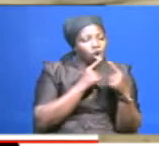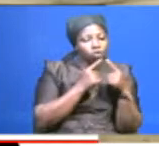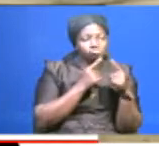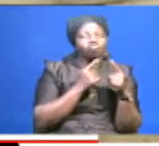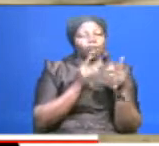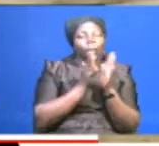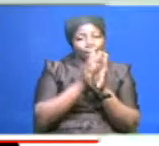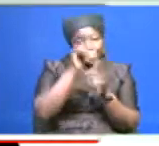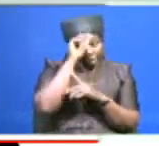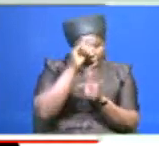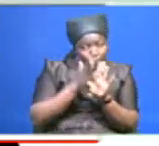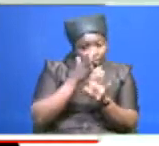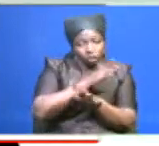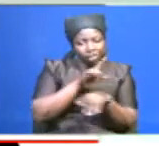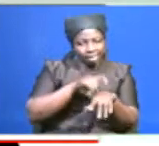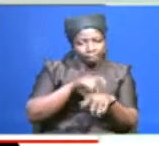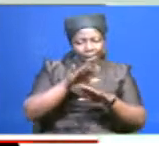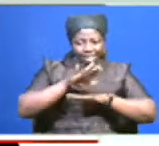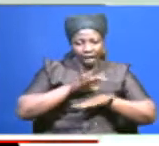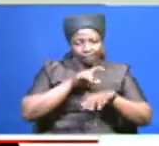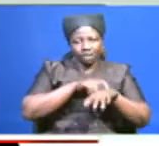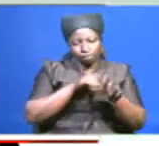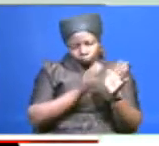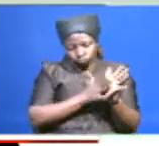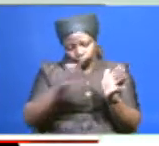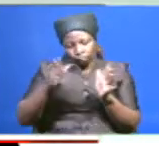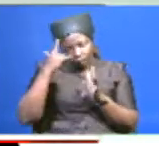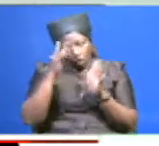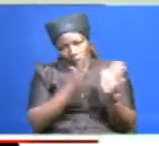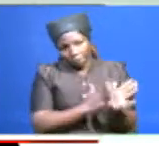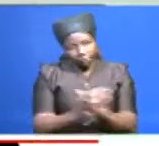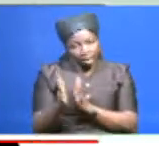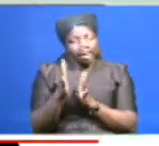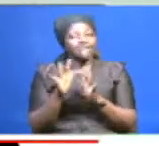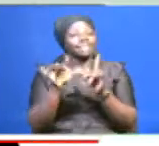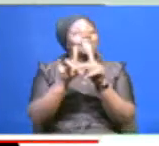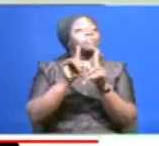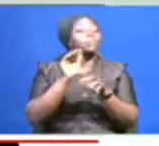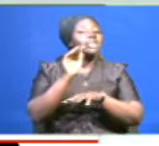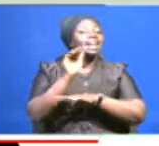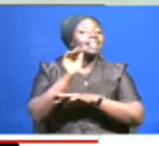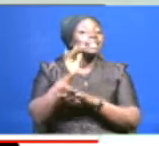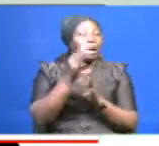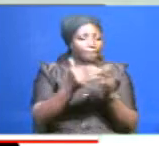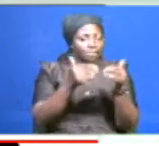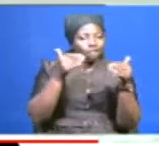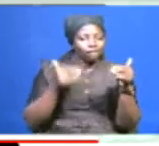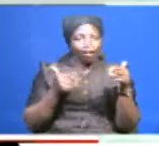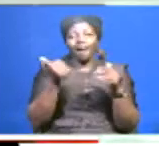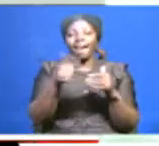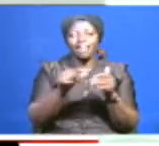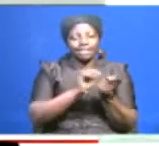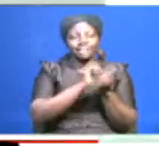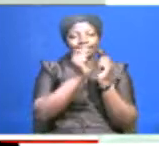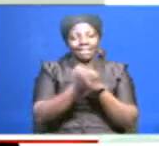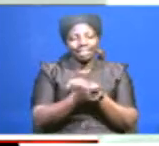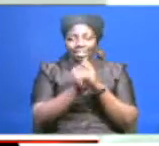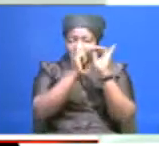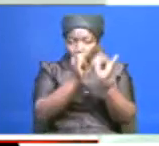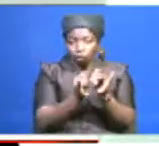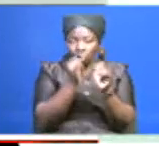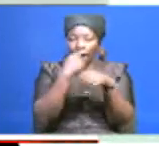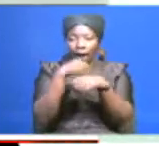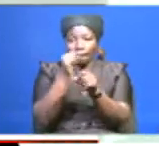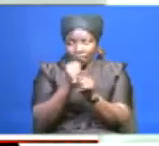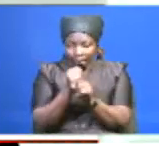grace period for planning. We therefore ask that before any changes are made, new changes, enough